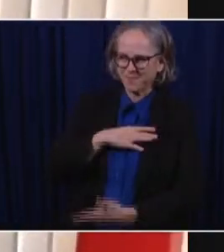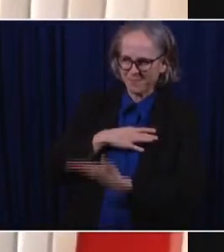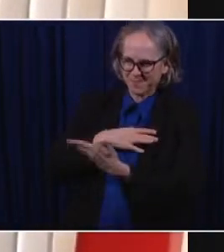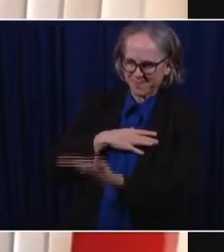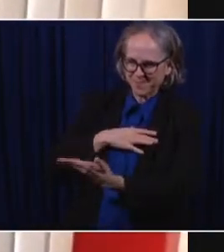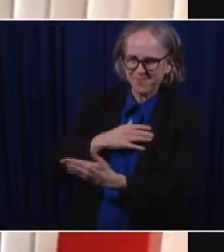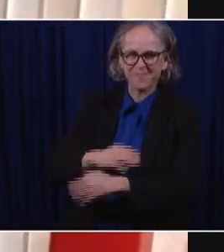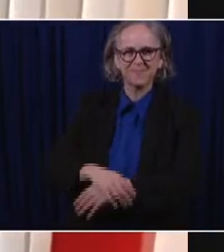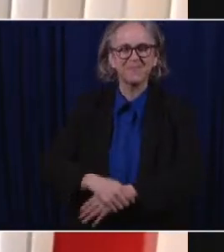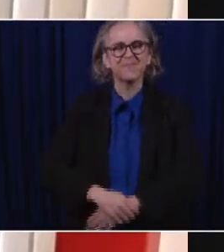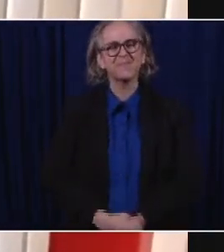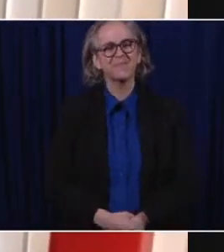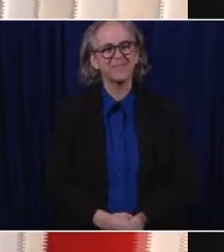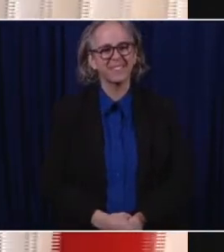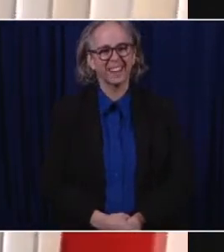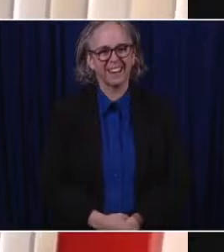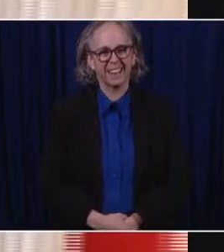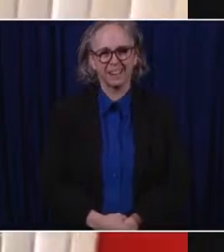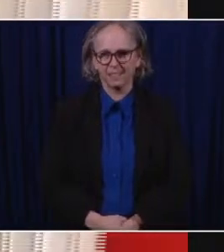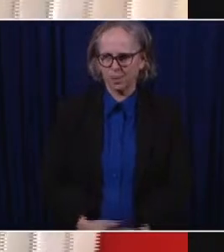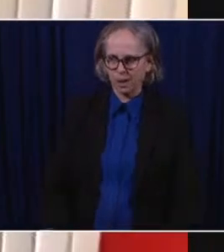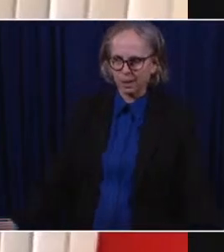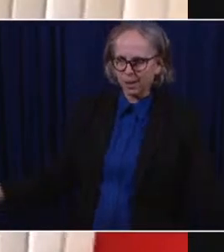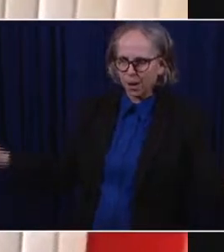We'll watch you. That's great.